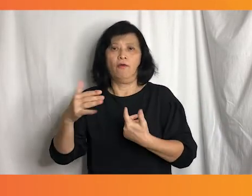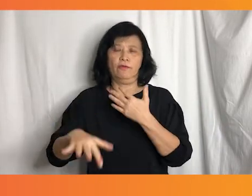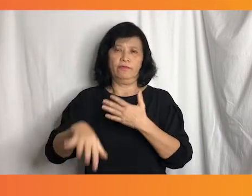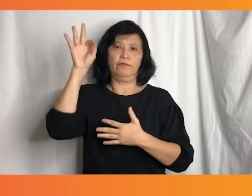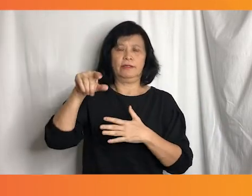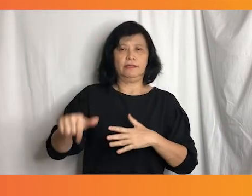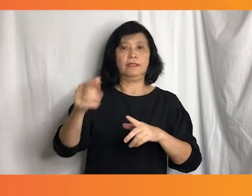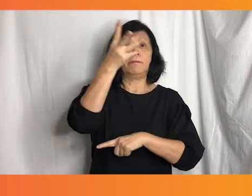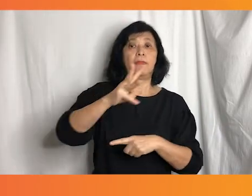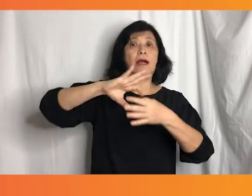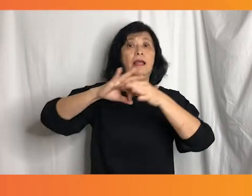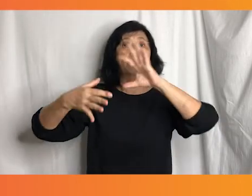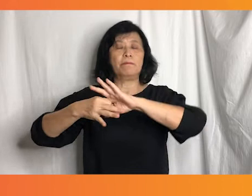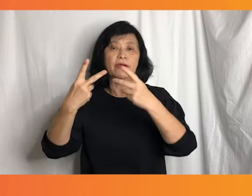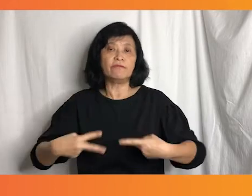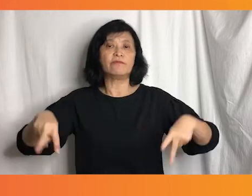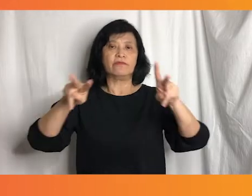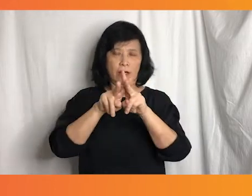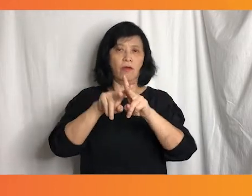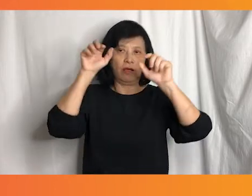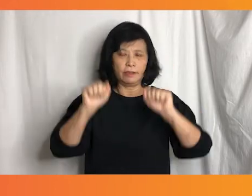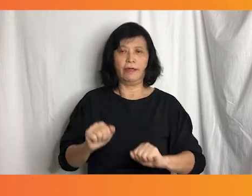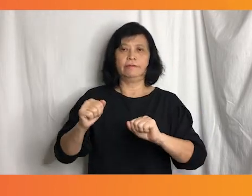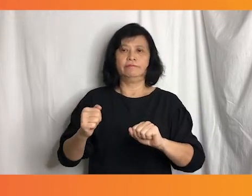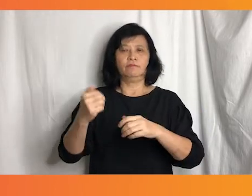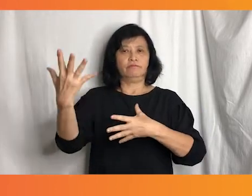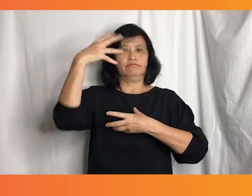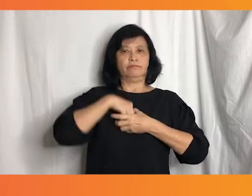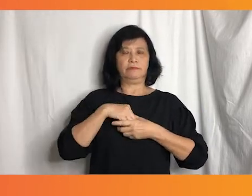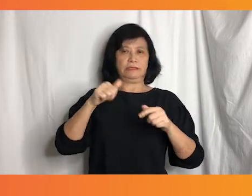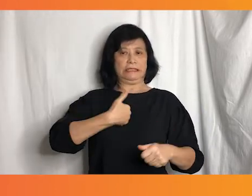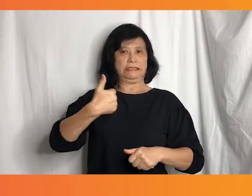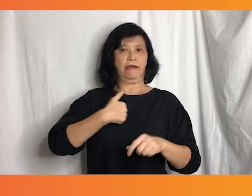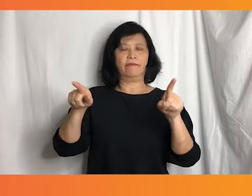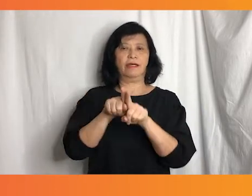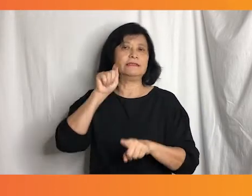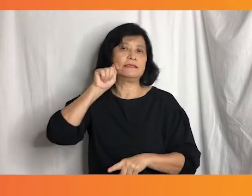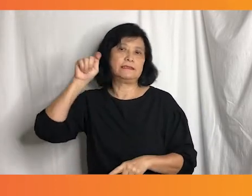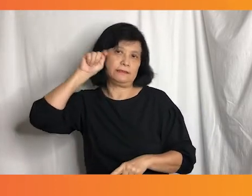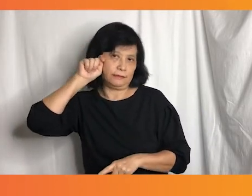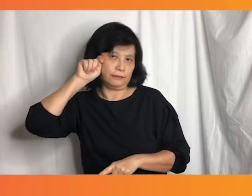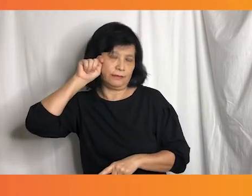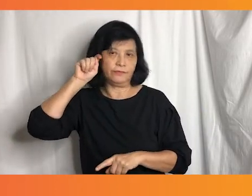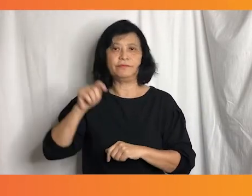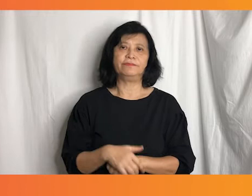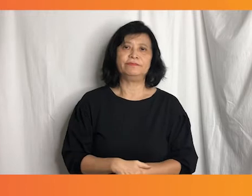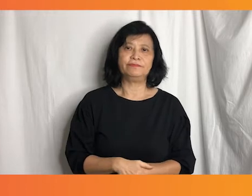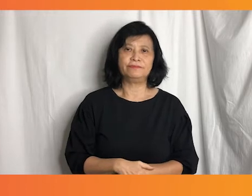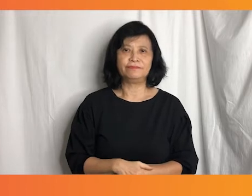has found that these Paralympic values are also applicable to herself as a teenager.